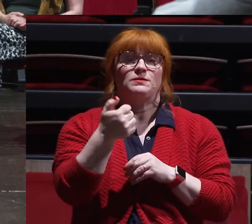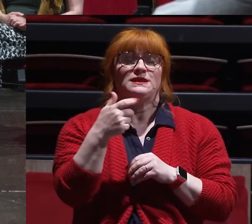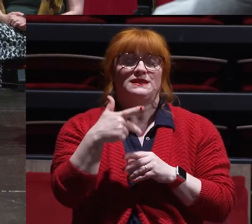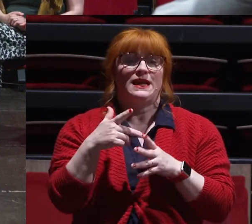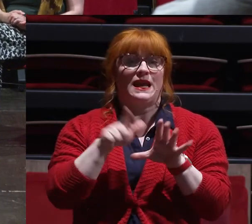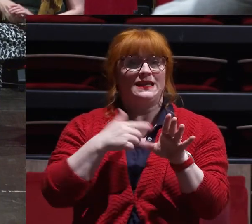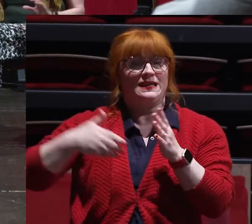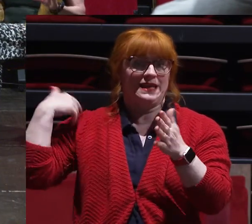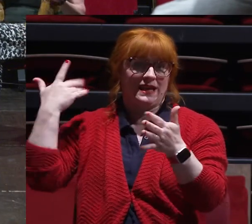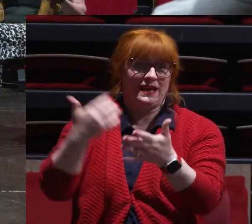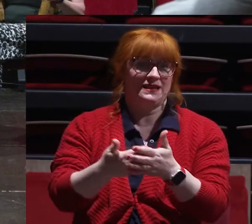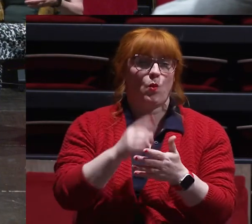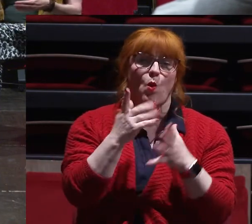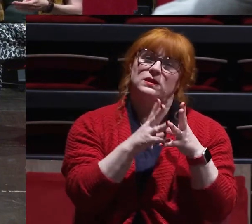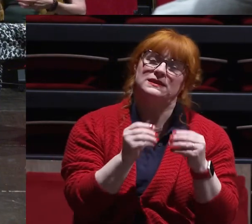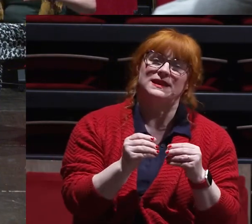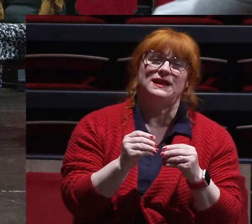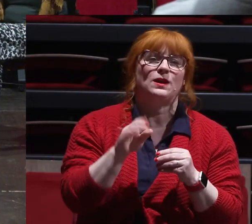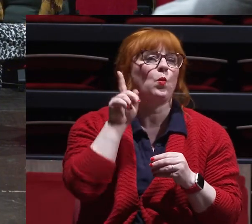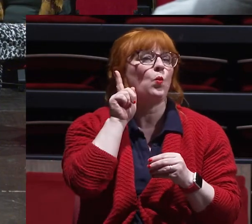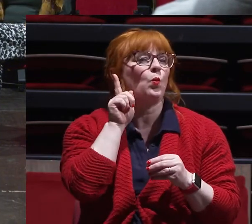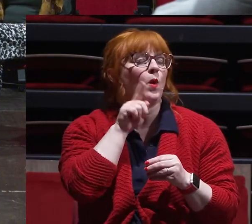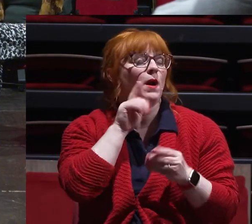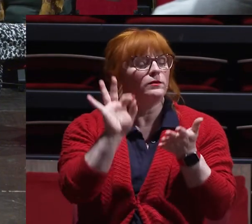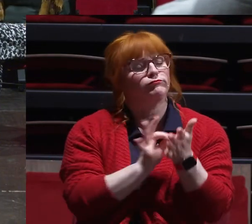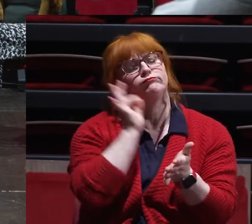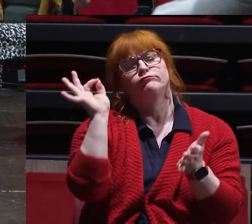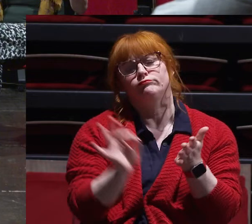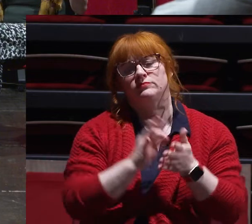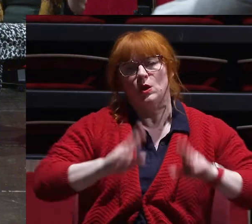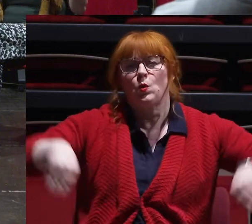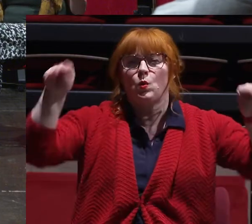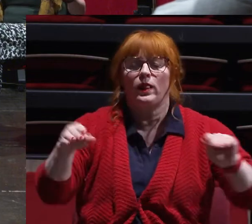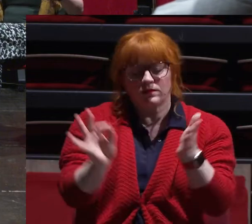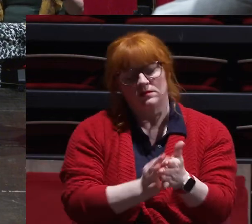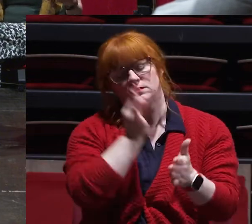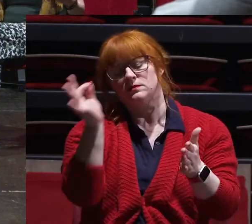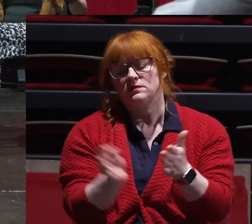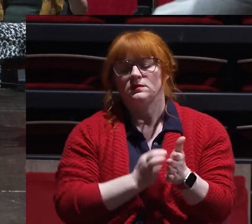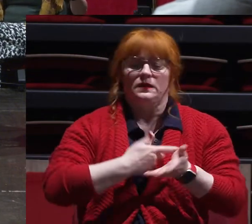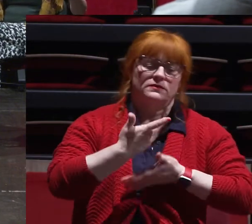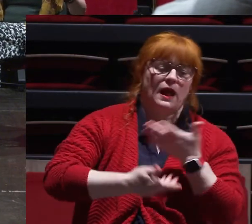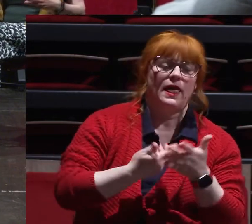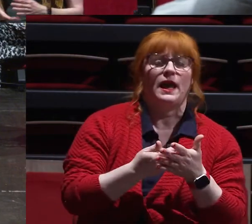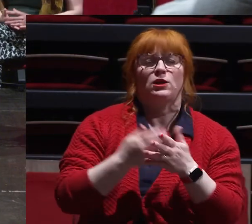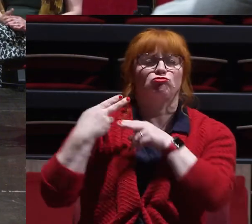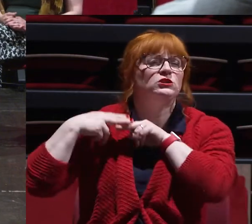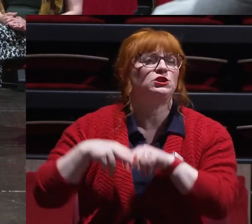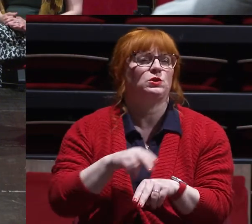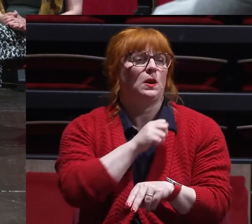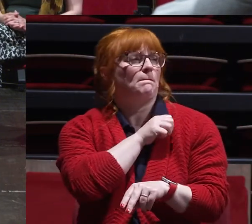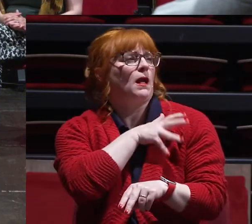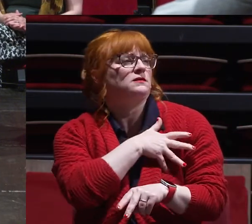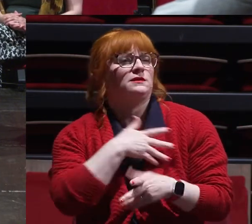not want to cut. I thought it was so beautiful. It's a woman stitching a massive quilt while telling this beautiful traditional Palestinian story